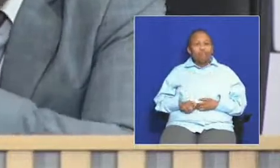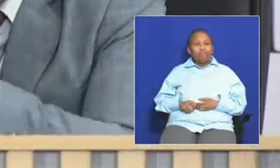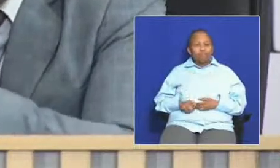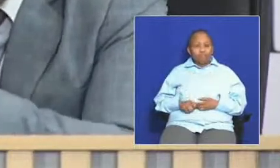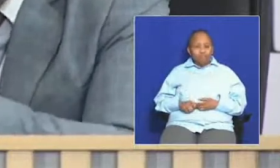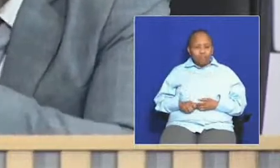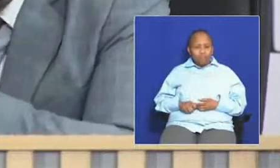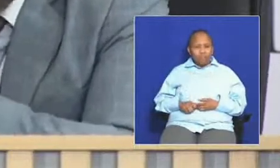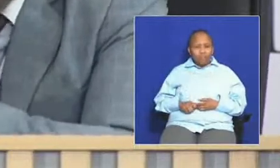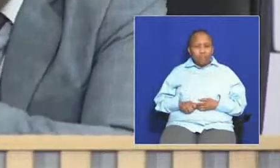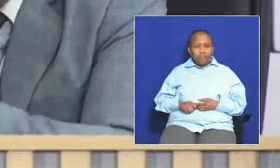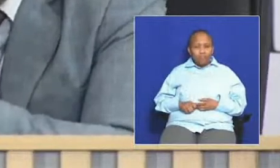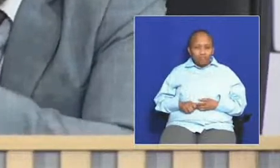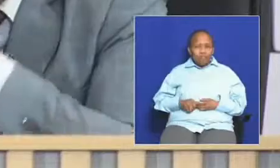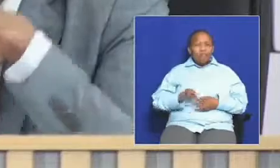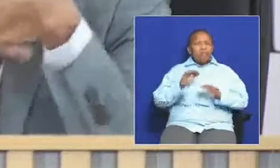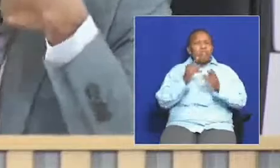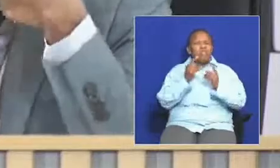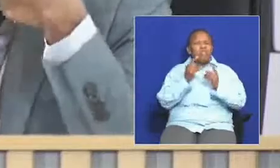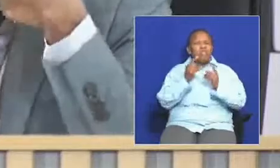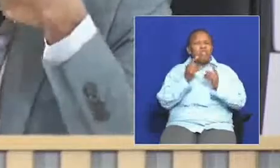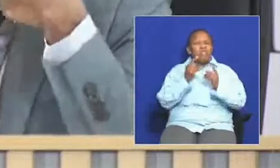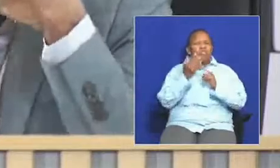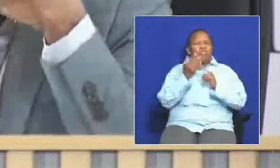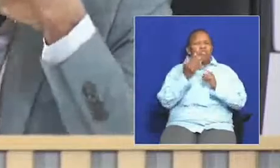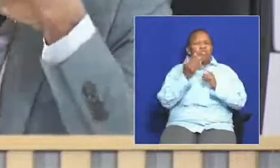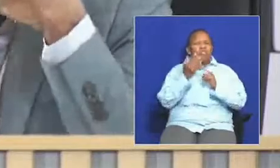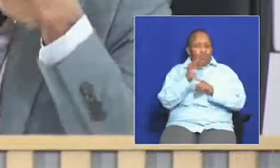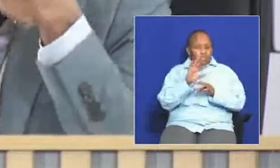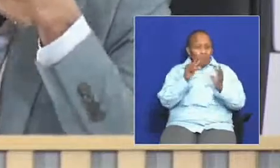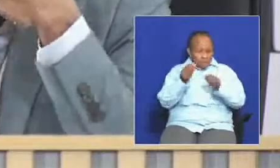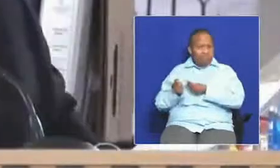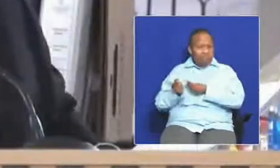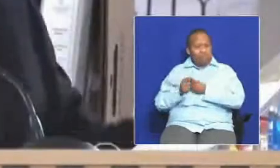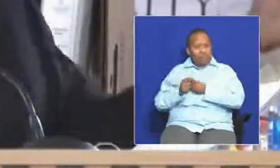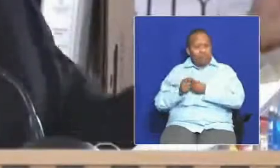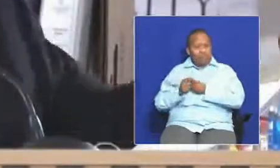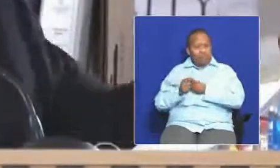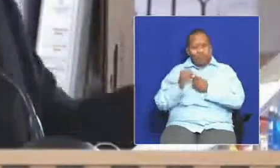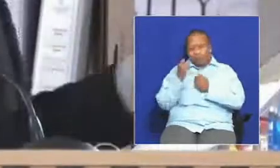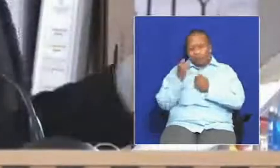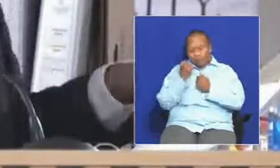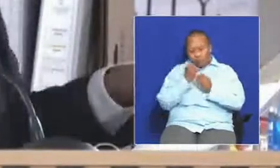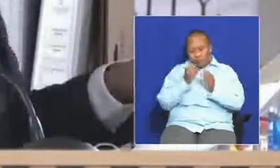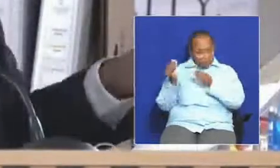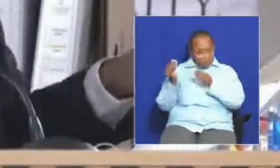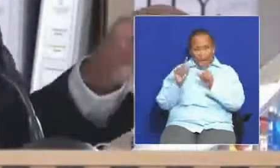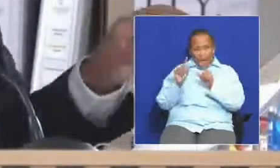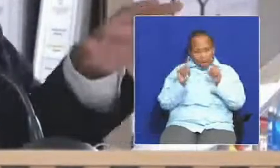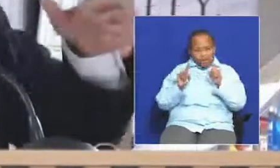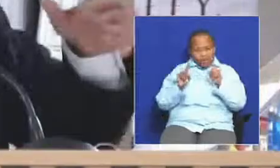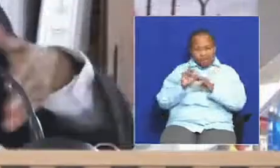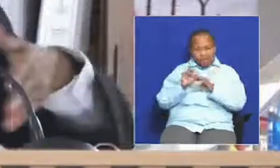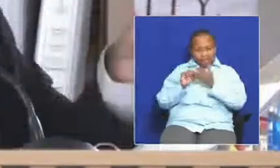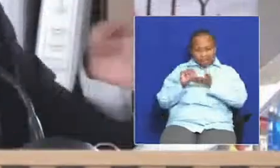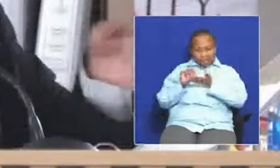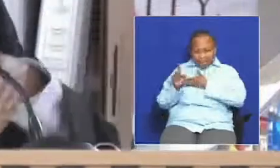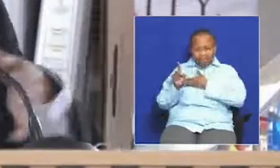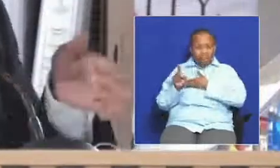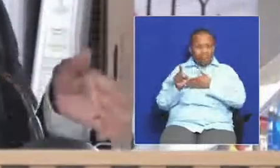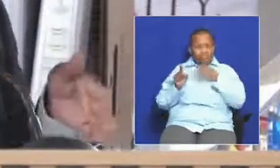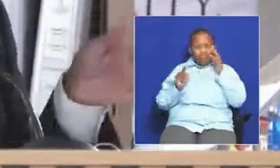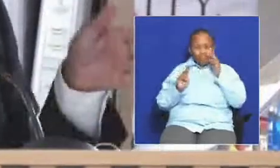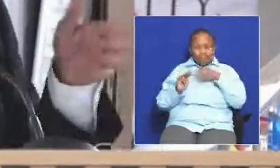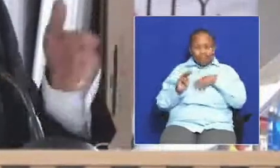I send them to Mr. Msibi according to the chat. Okay. Now I'm asking, you remember in the beginning you said 4 years ago, you don't remember, we